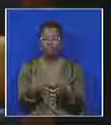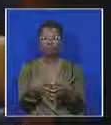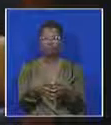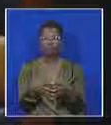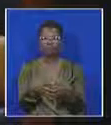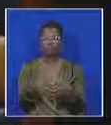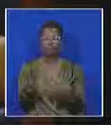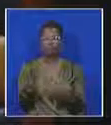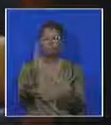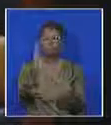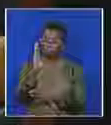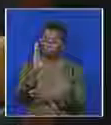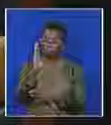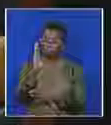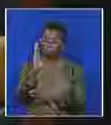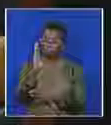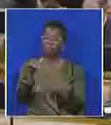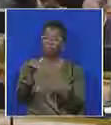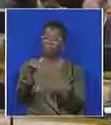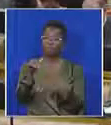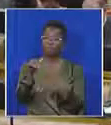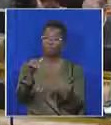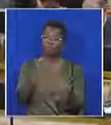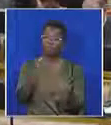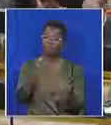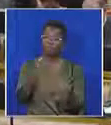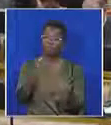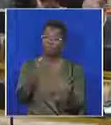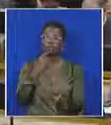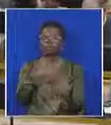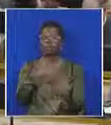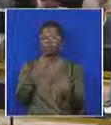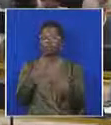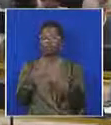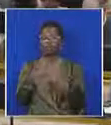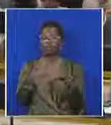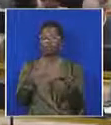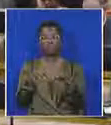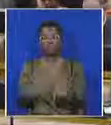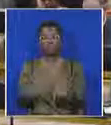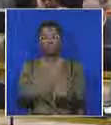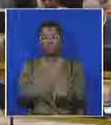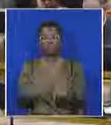may I just address you on a point of personal explanation, which is a facility?